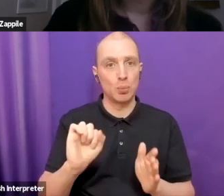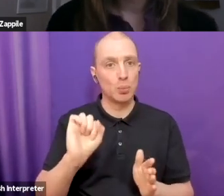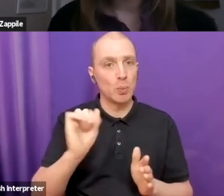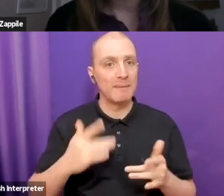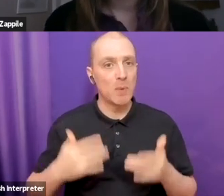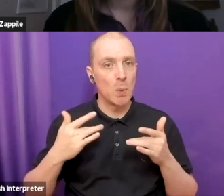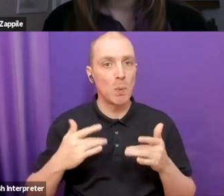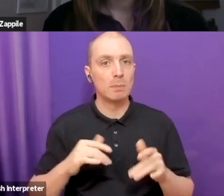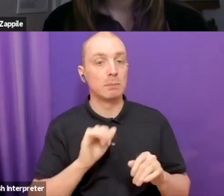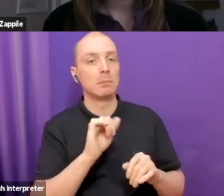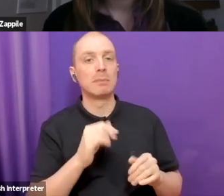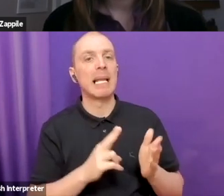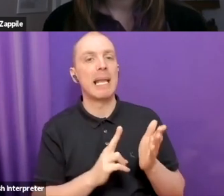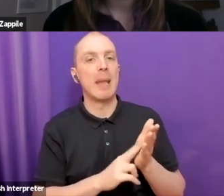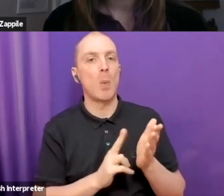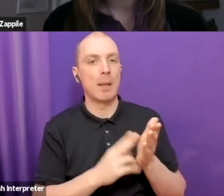Maybe I start.